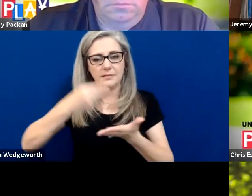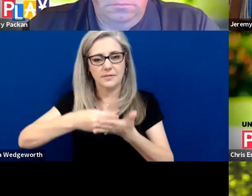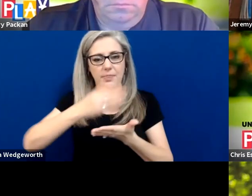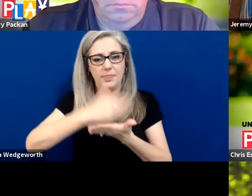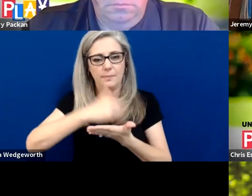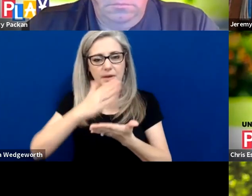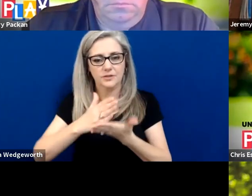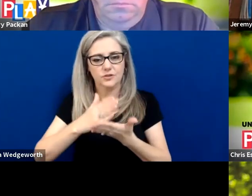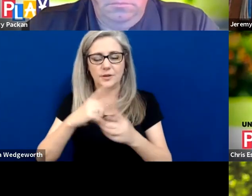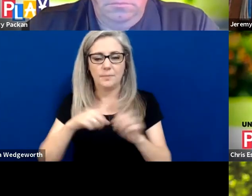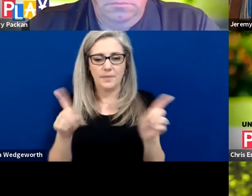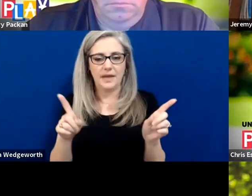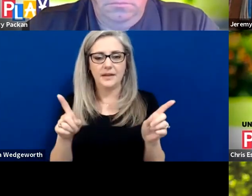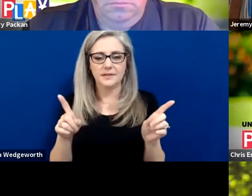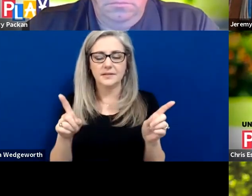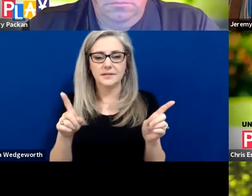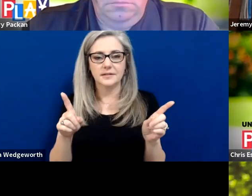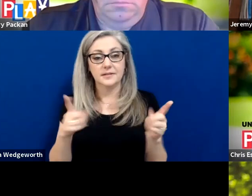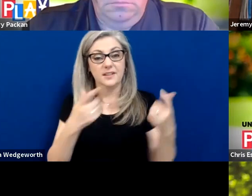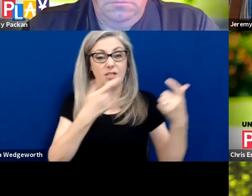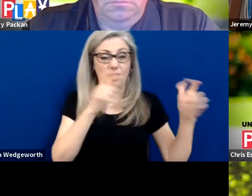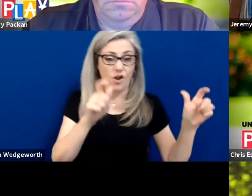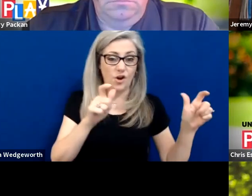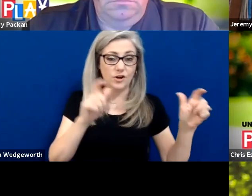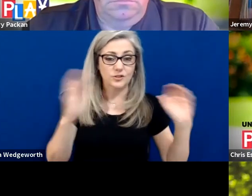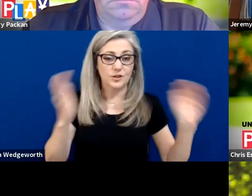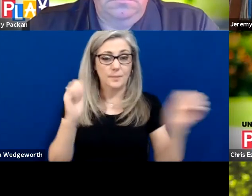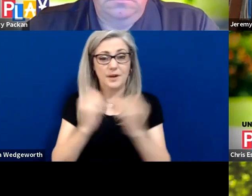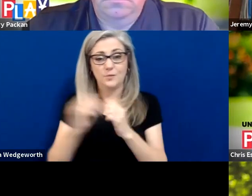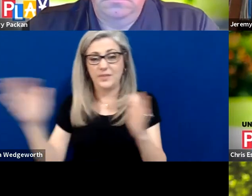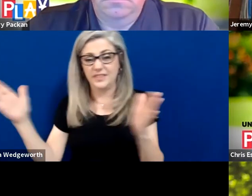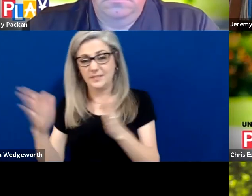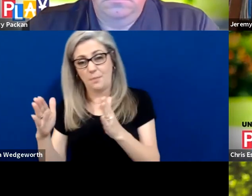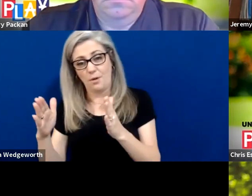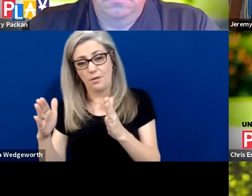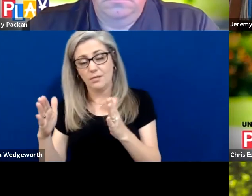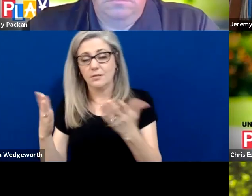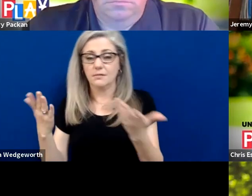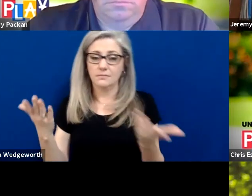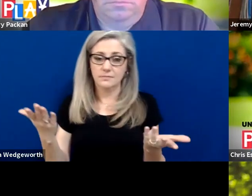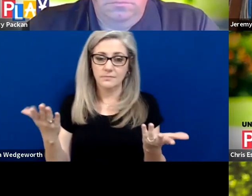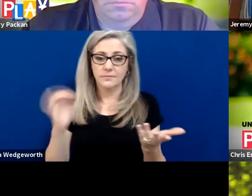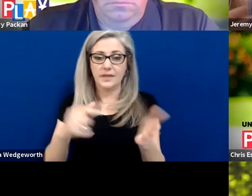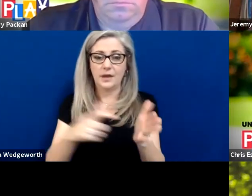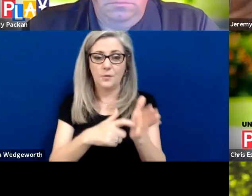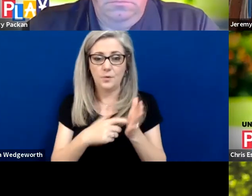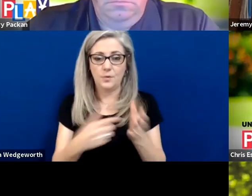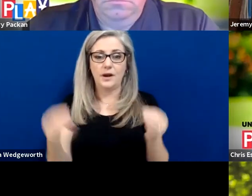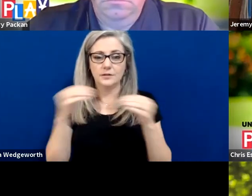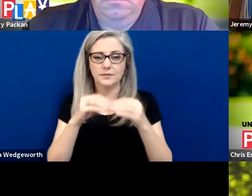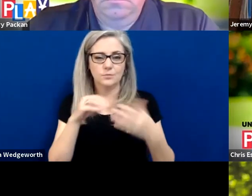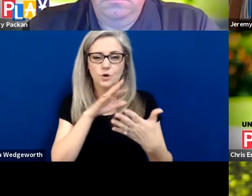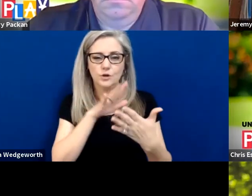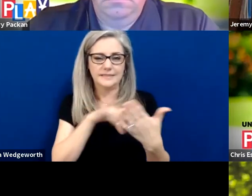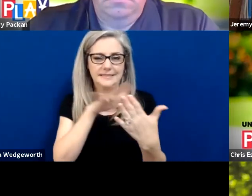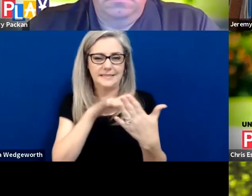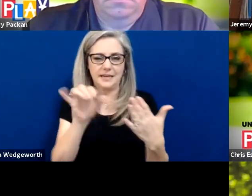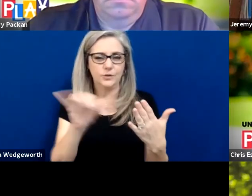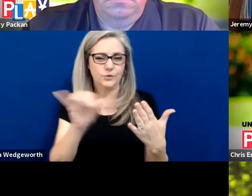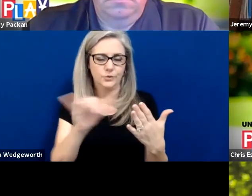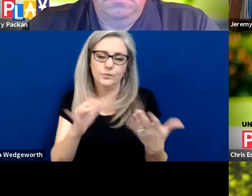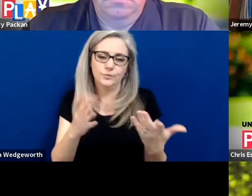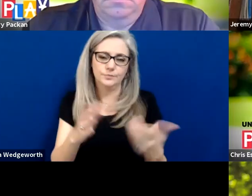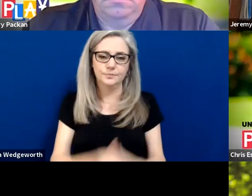have, large versus small in some cases. And that obviously requires more study as we get into more detail.